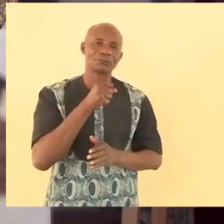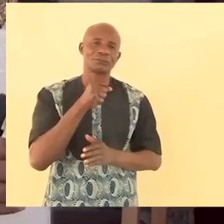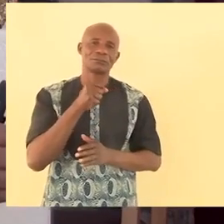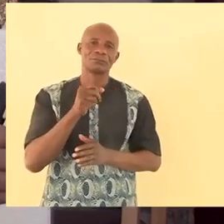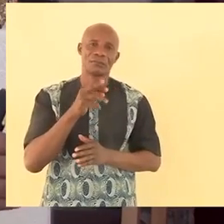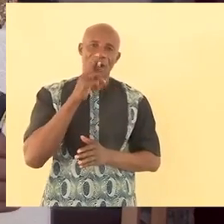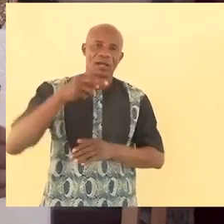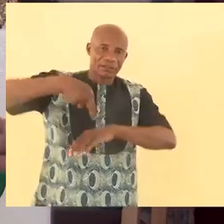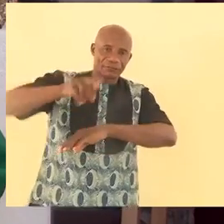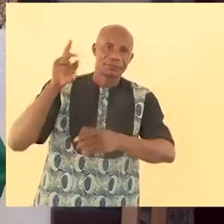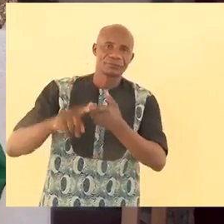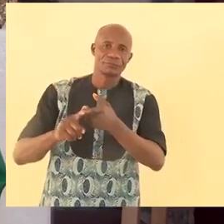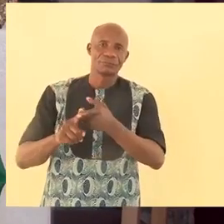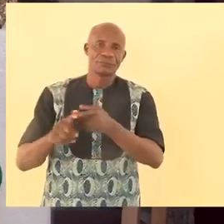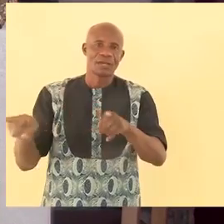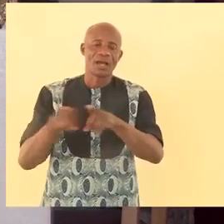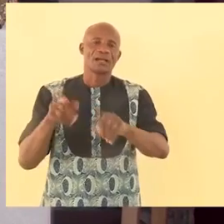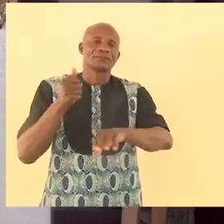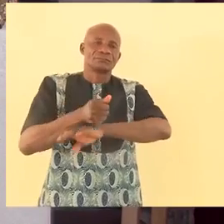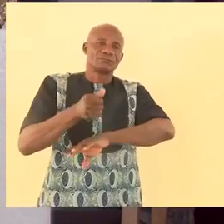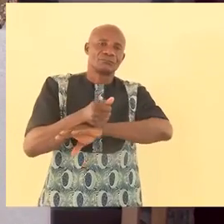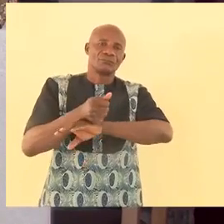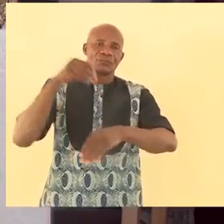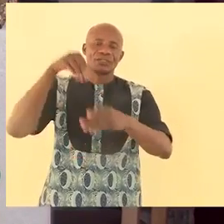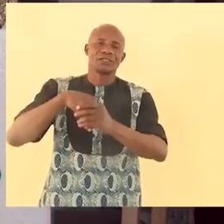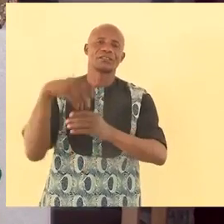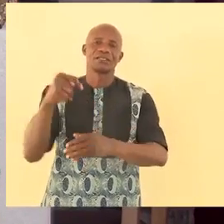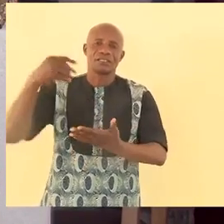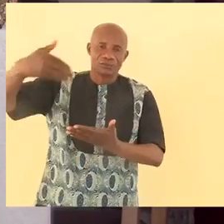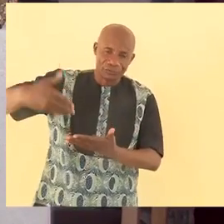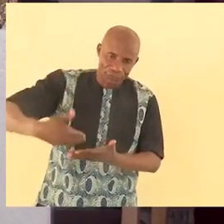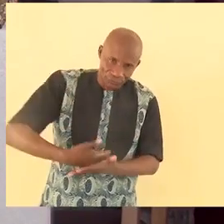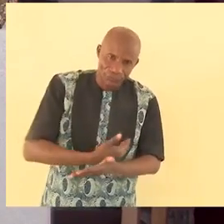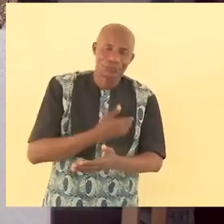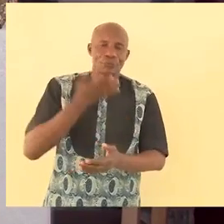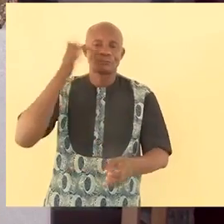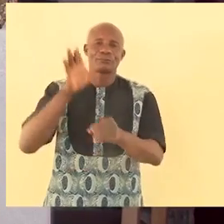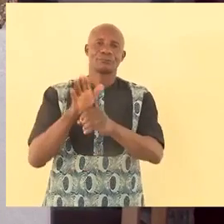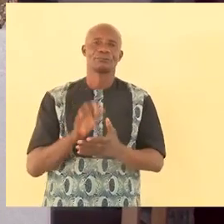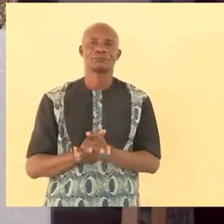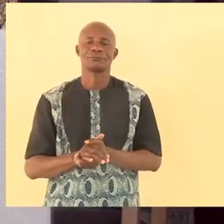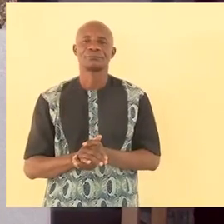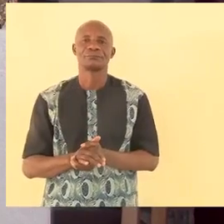of blessings are referred to as curses in the new covenant.